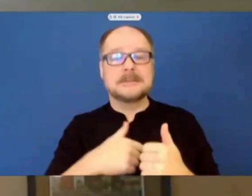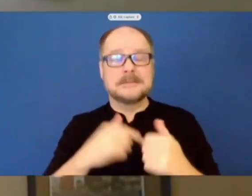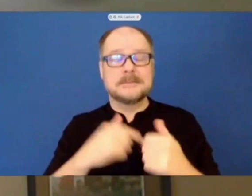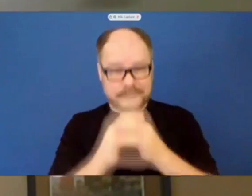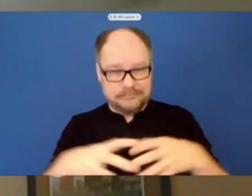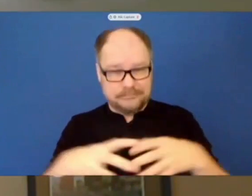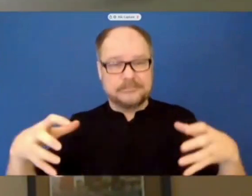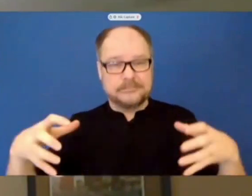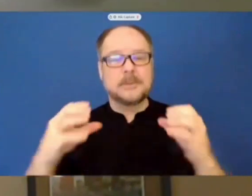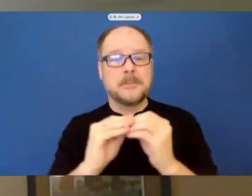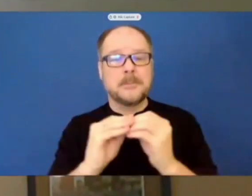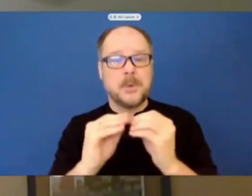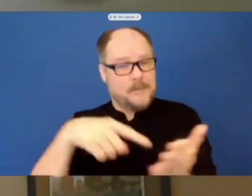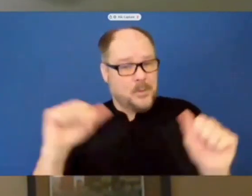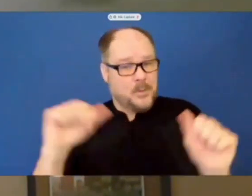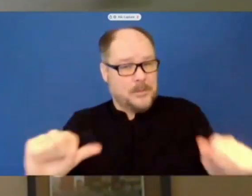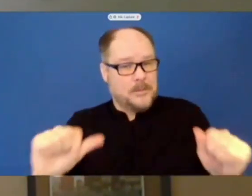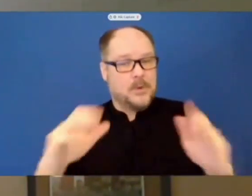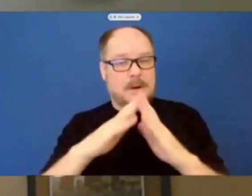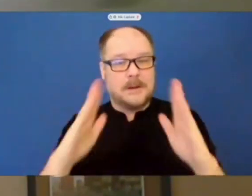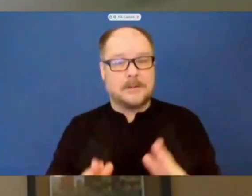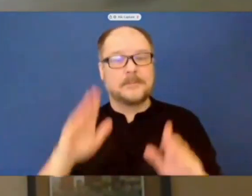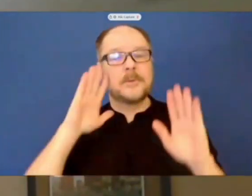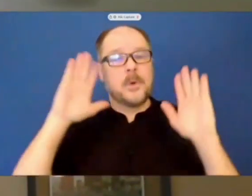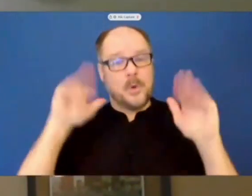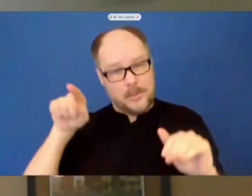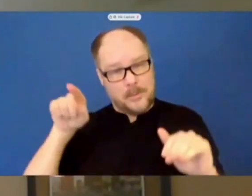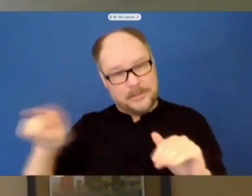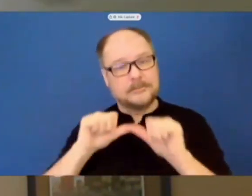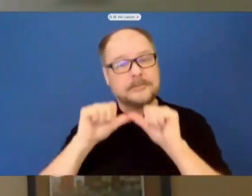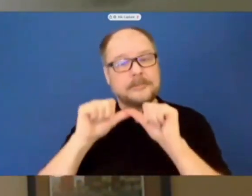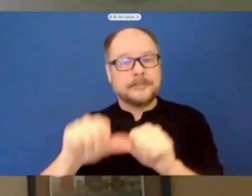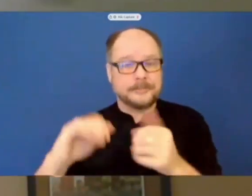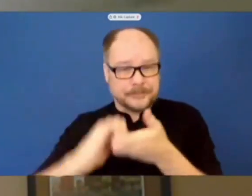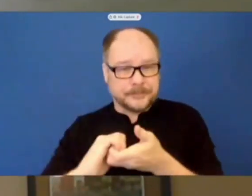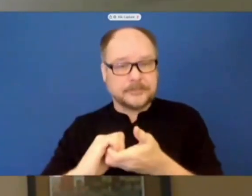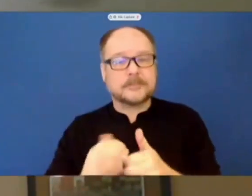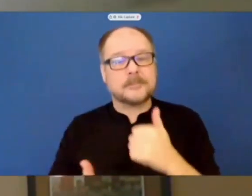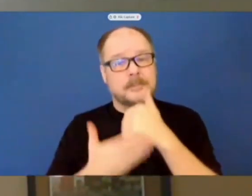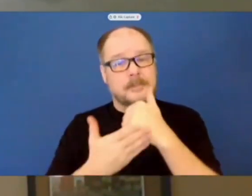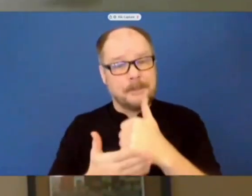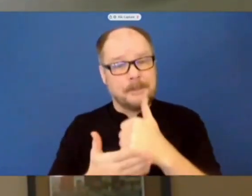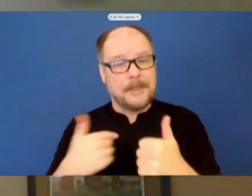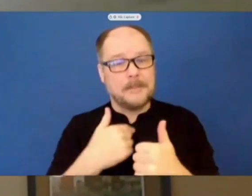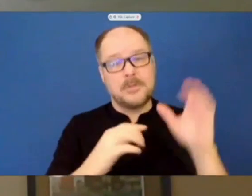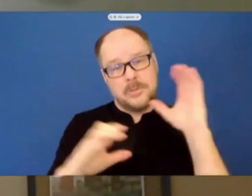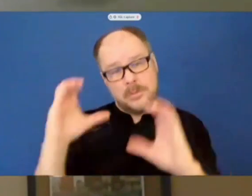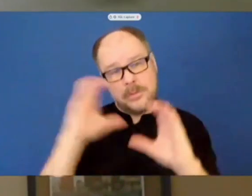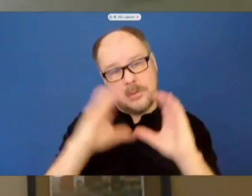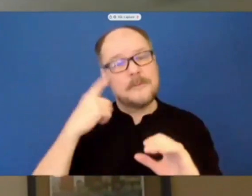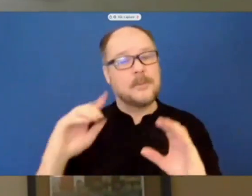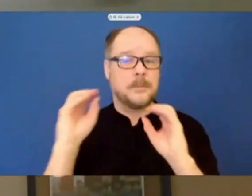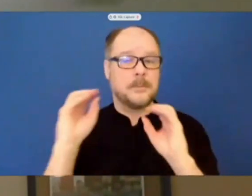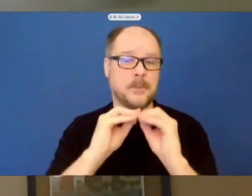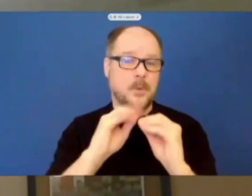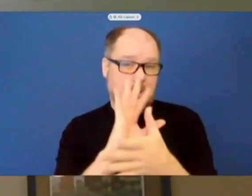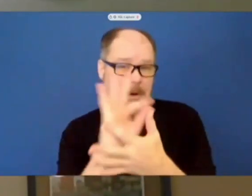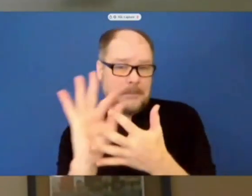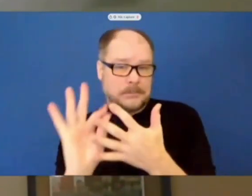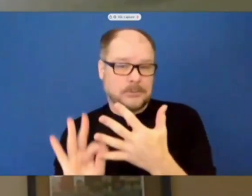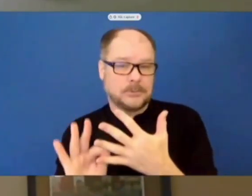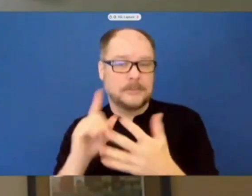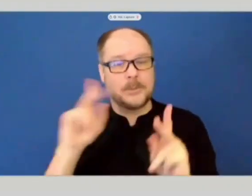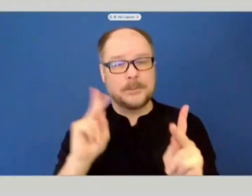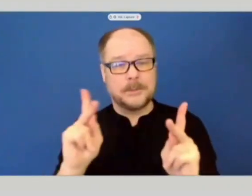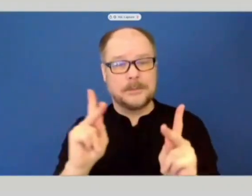so we're hopeful that they're going to be partners in this as well and really help us find additional housing options for people who need it. I